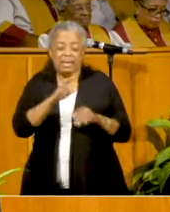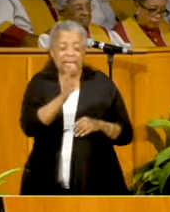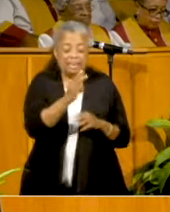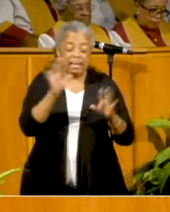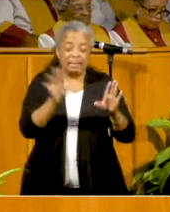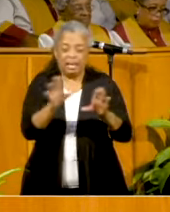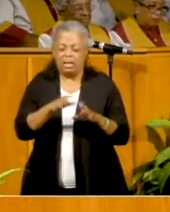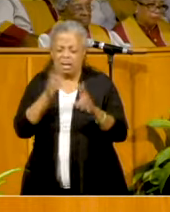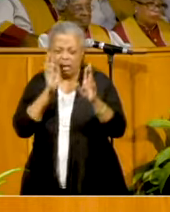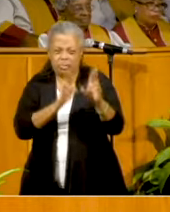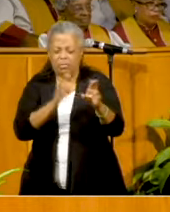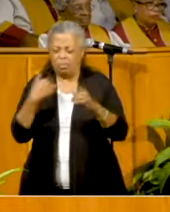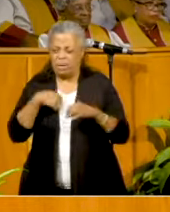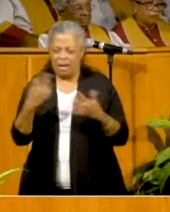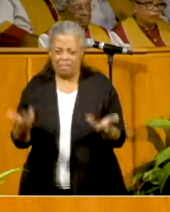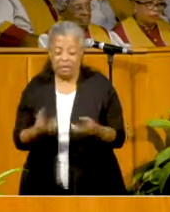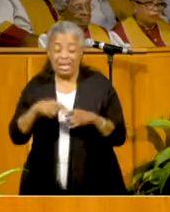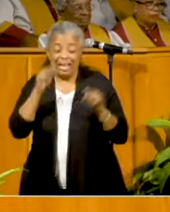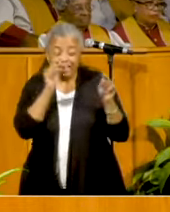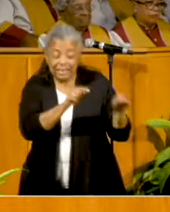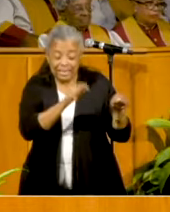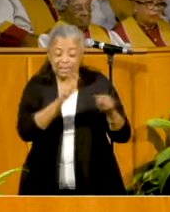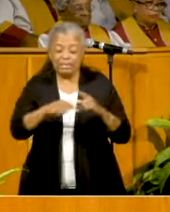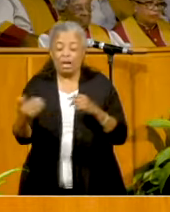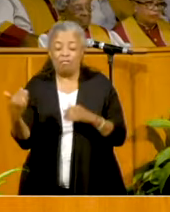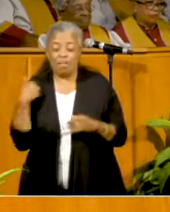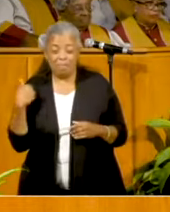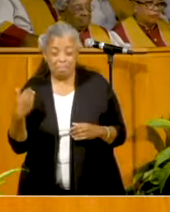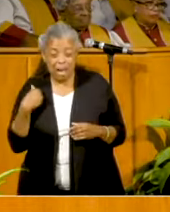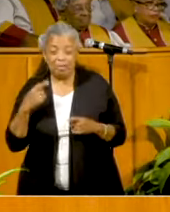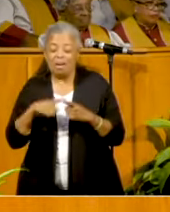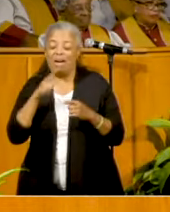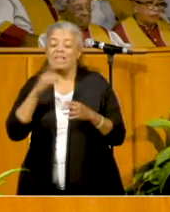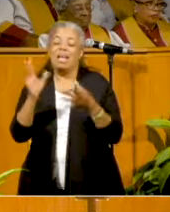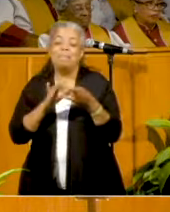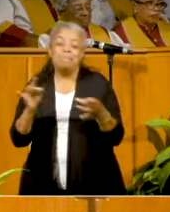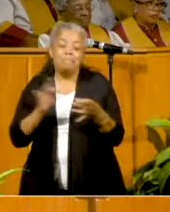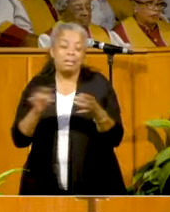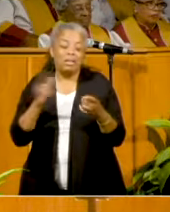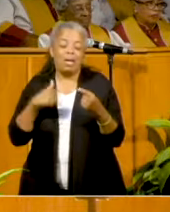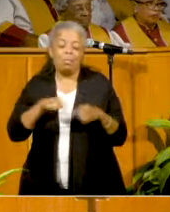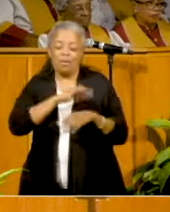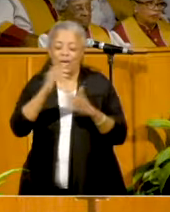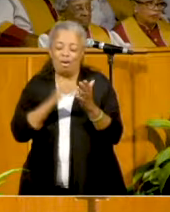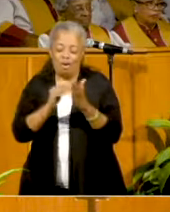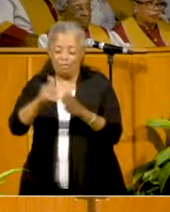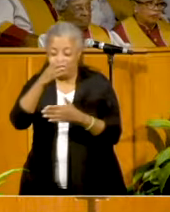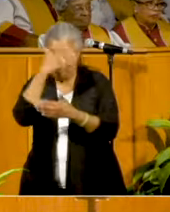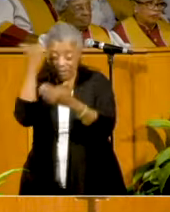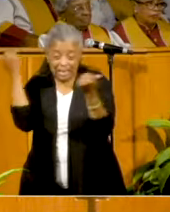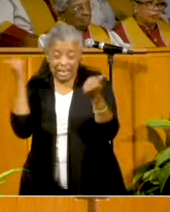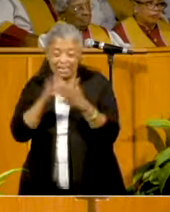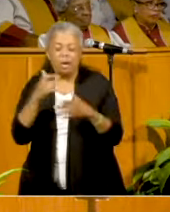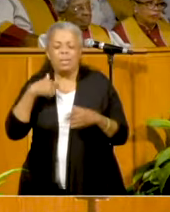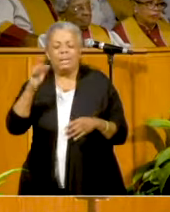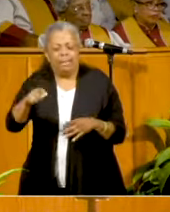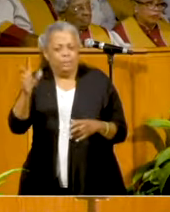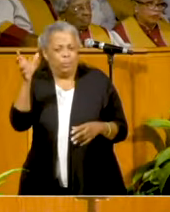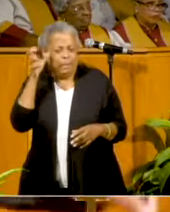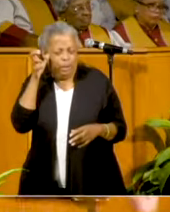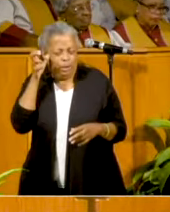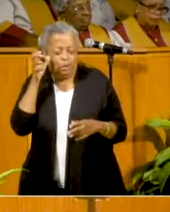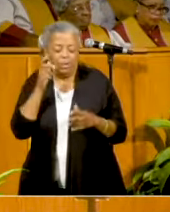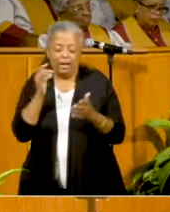Sunday observance that we have. This is a reminder of a message that we often forget that we need to